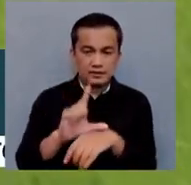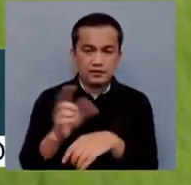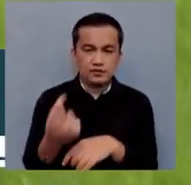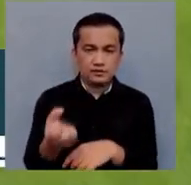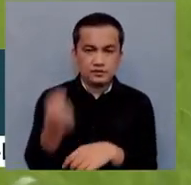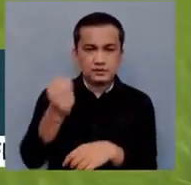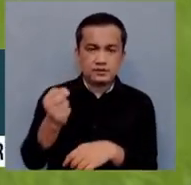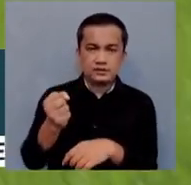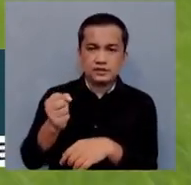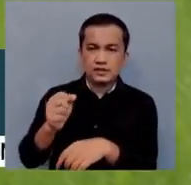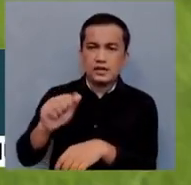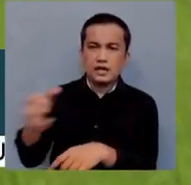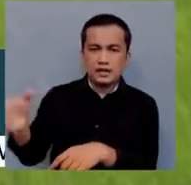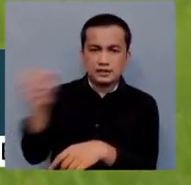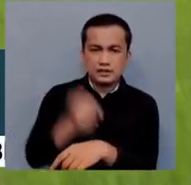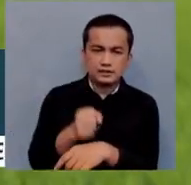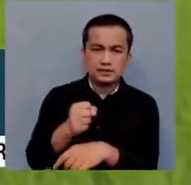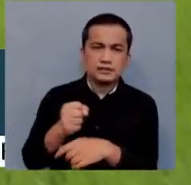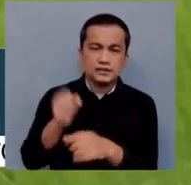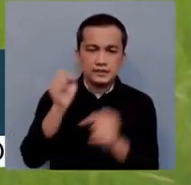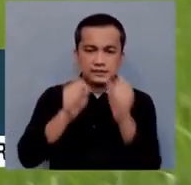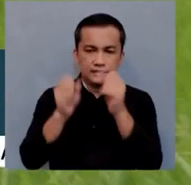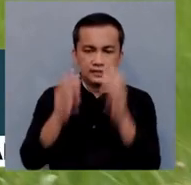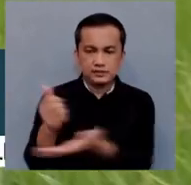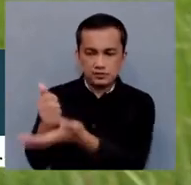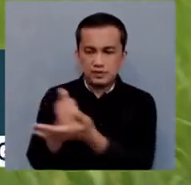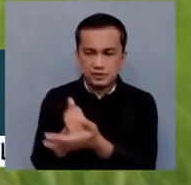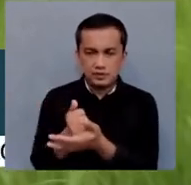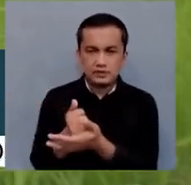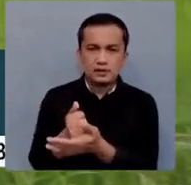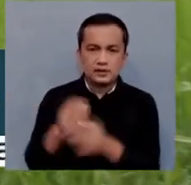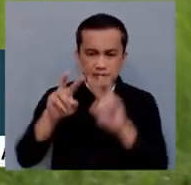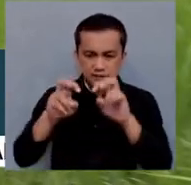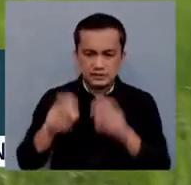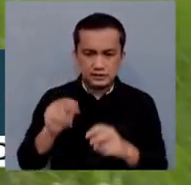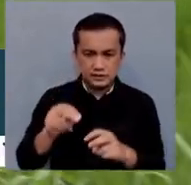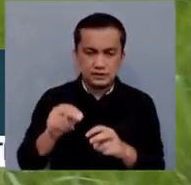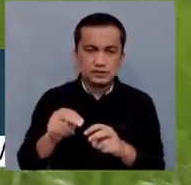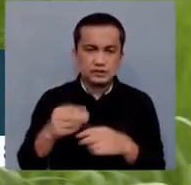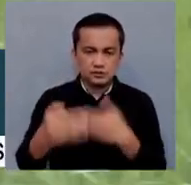scientist to help him with the research needed to run the department. That's the